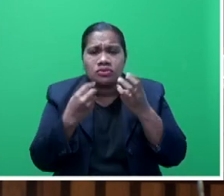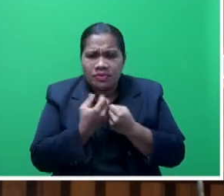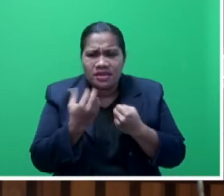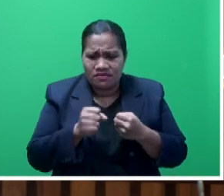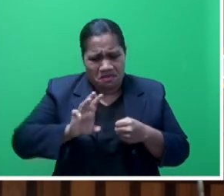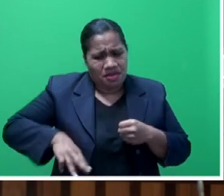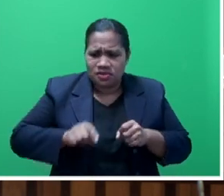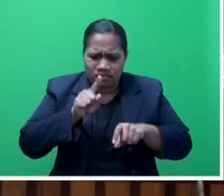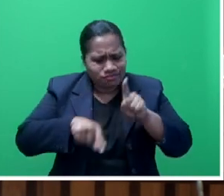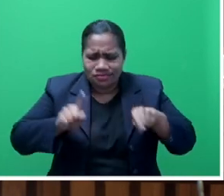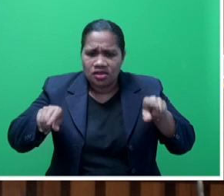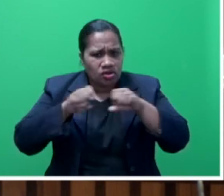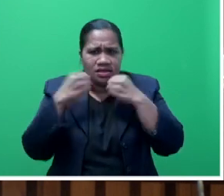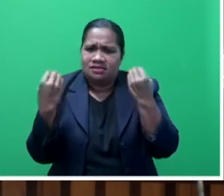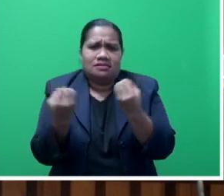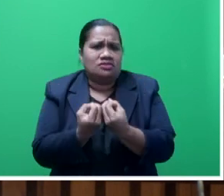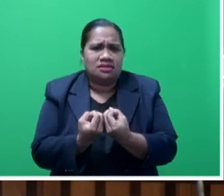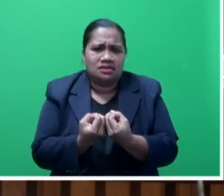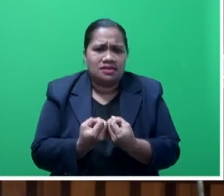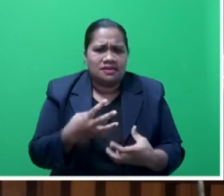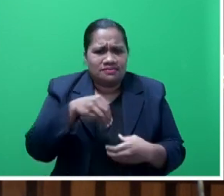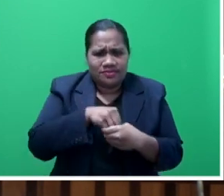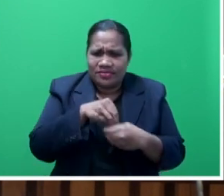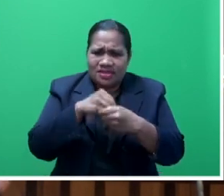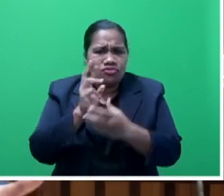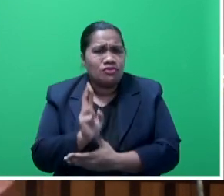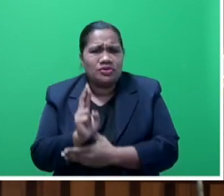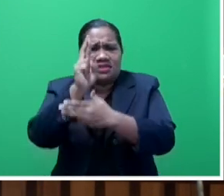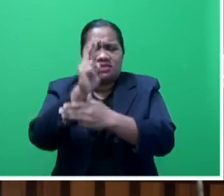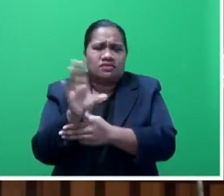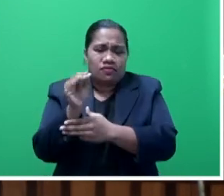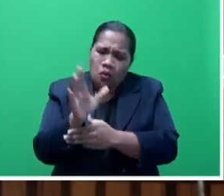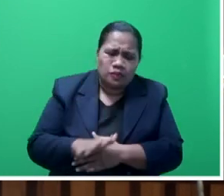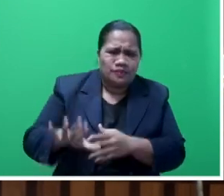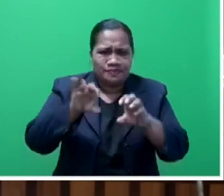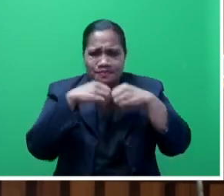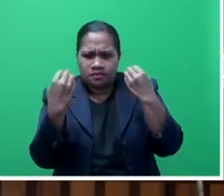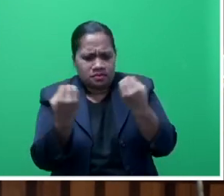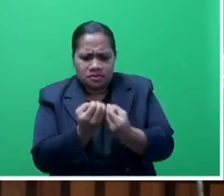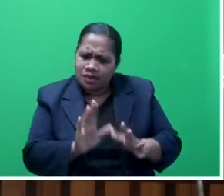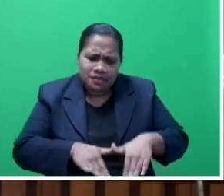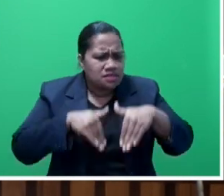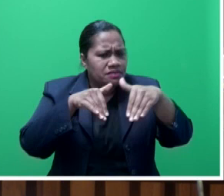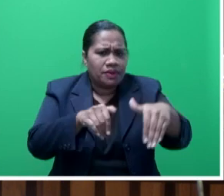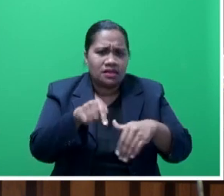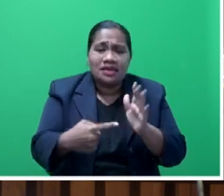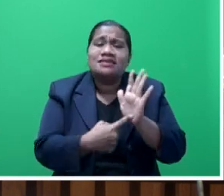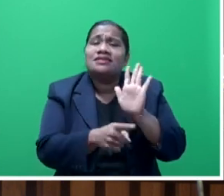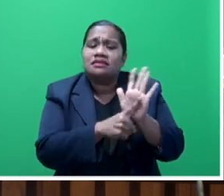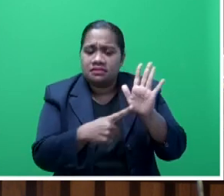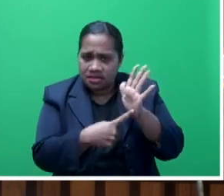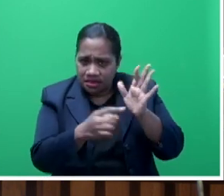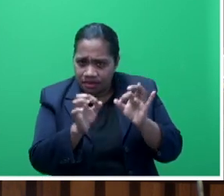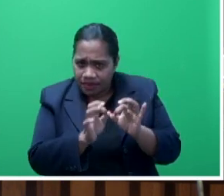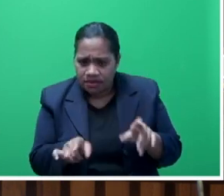organizations, including umbrella organizations, representatives of the umbrella organizations, all participated in the various consultations. TLTB, for example, participated.